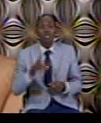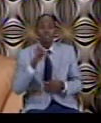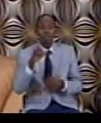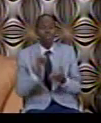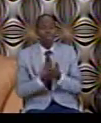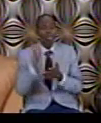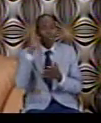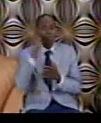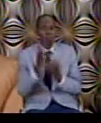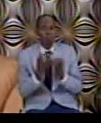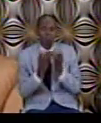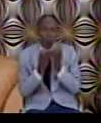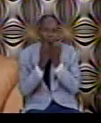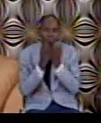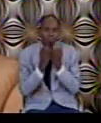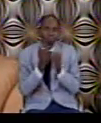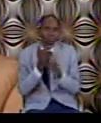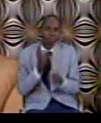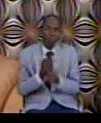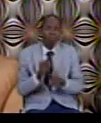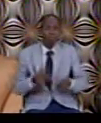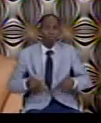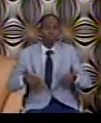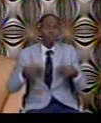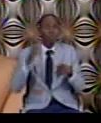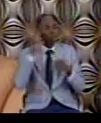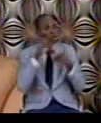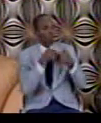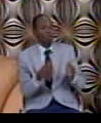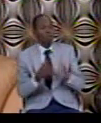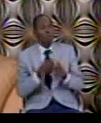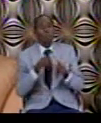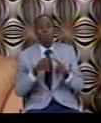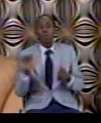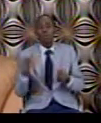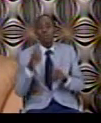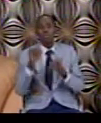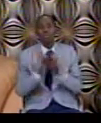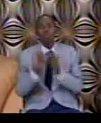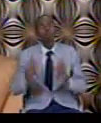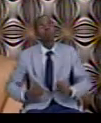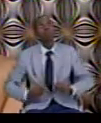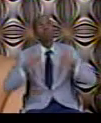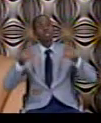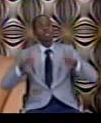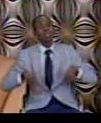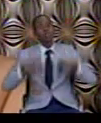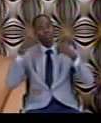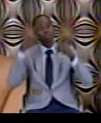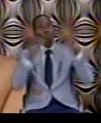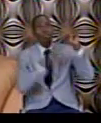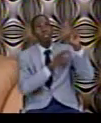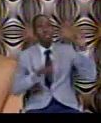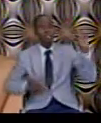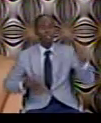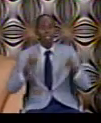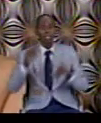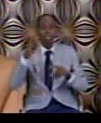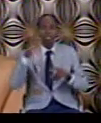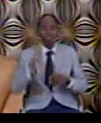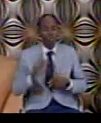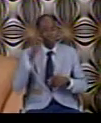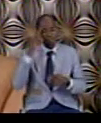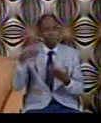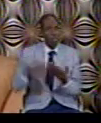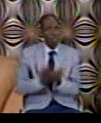life shall lose it. But whosoever shall lose his life for my sake and the gospel's sake,